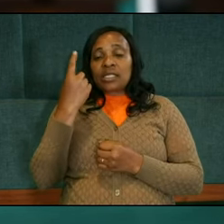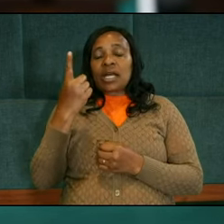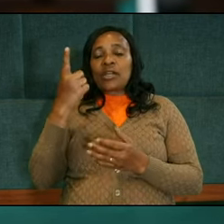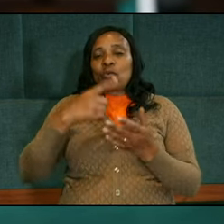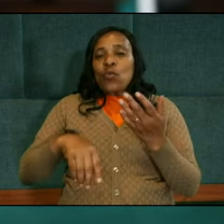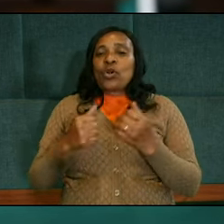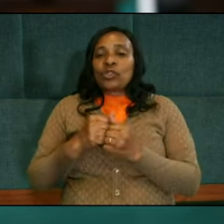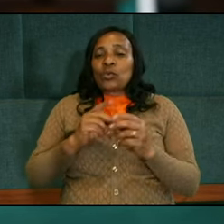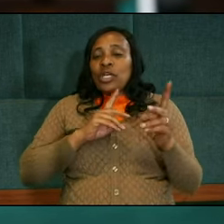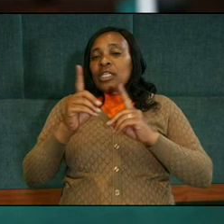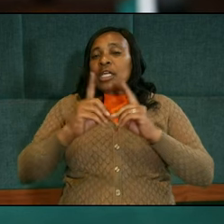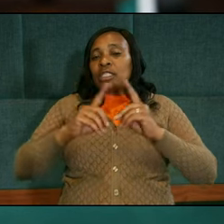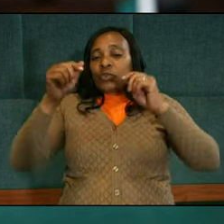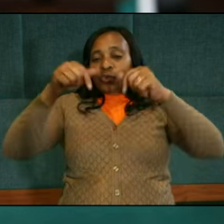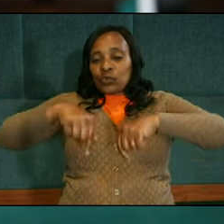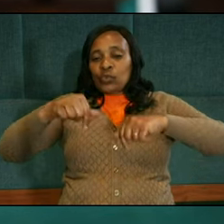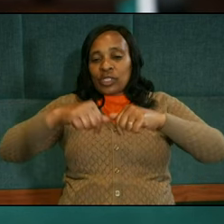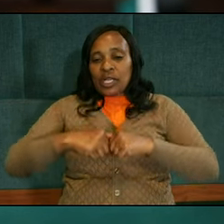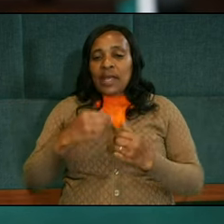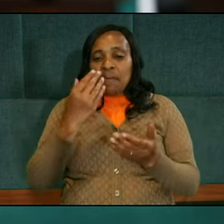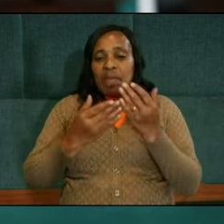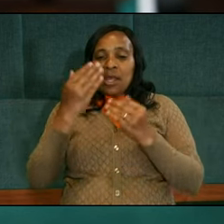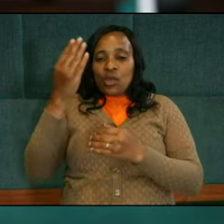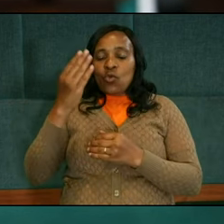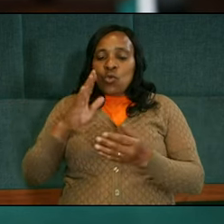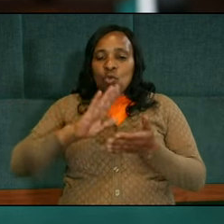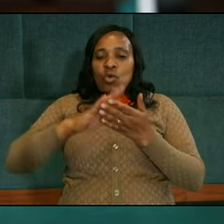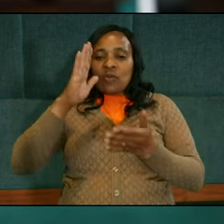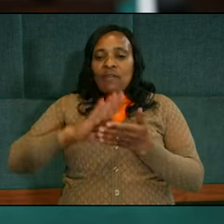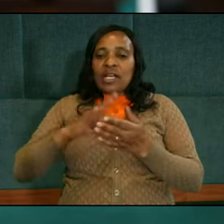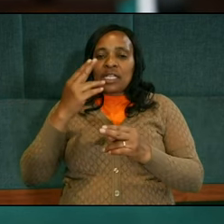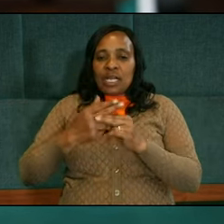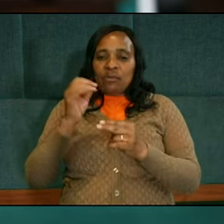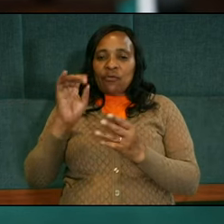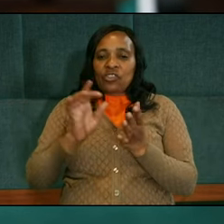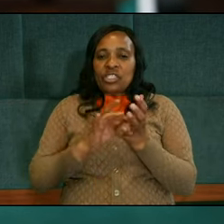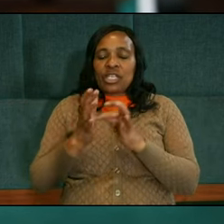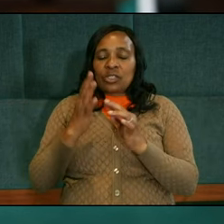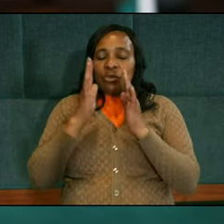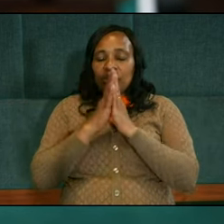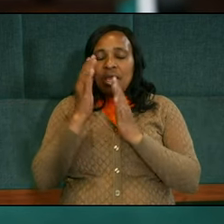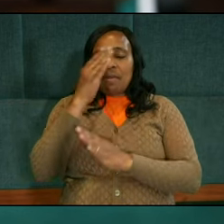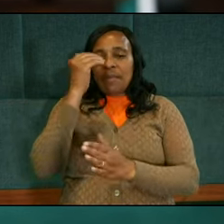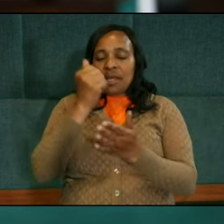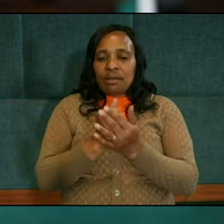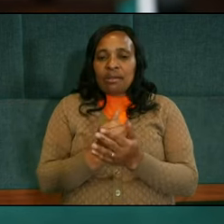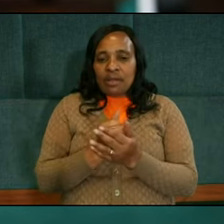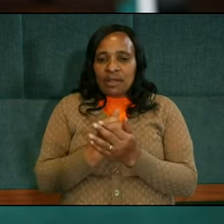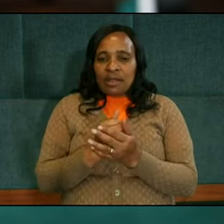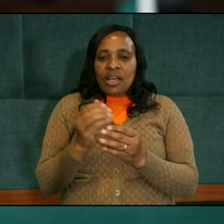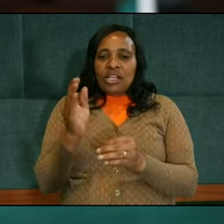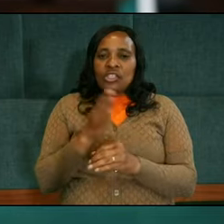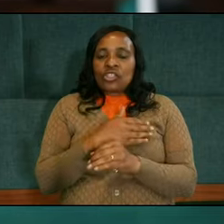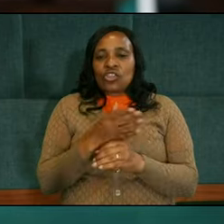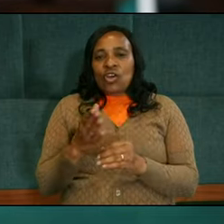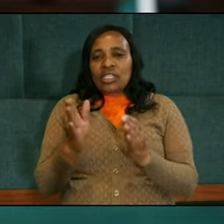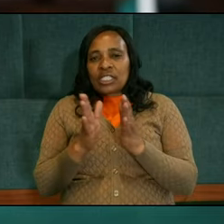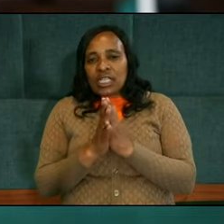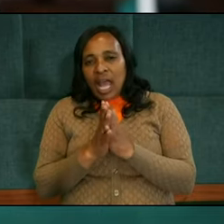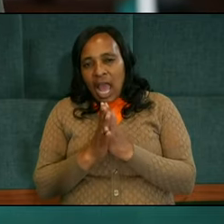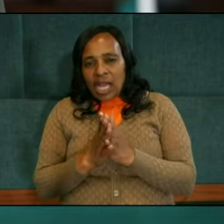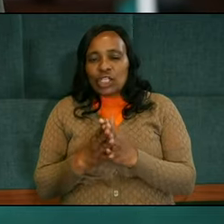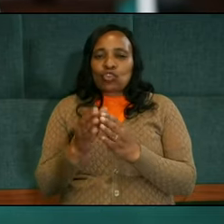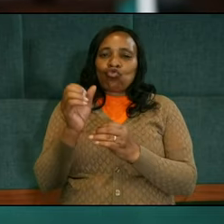what we are discussing today. May you be glorified. In Jesus' name we pray, amen. Songs and